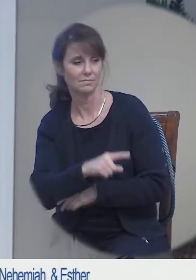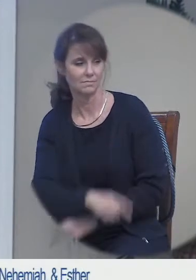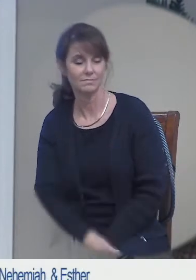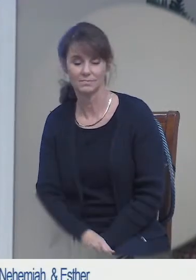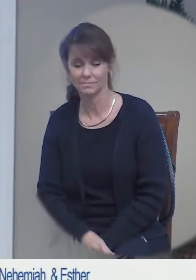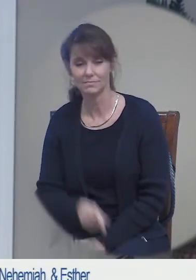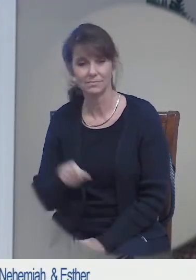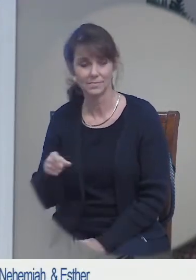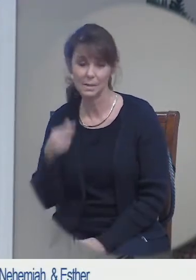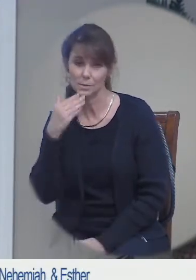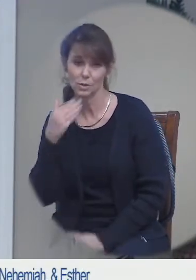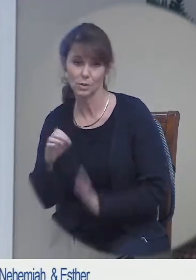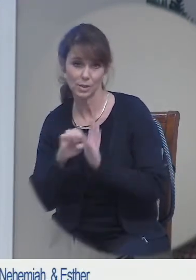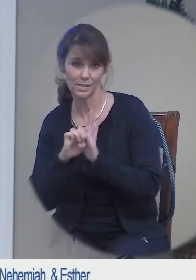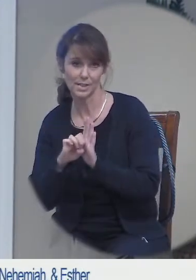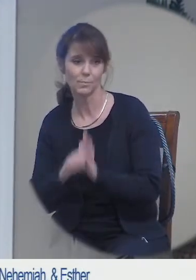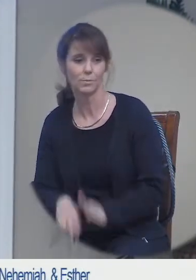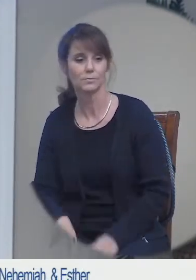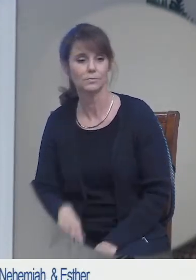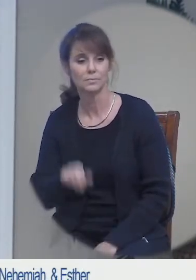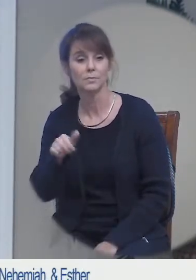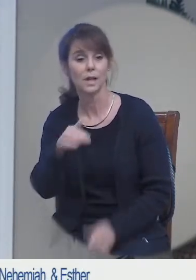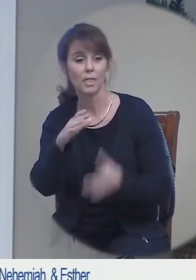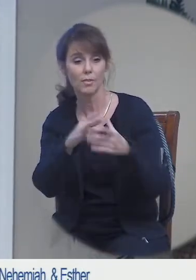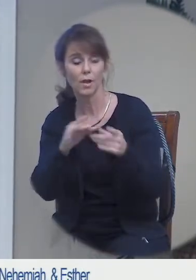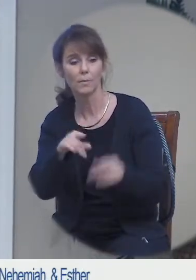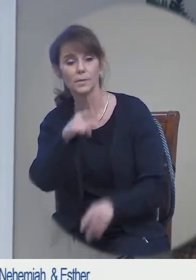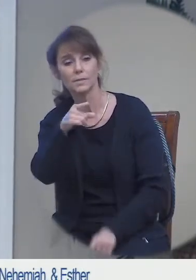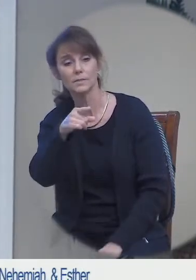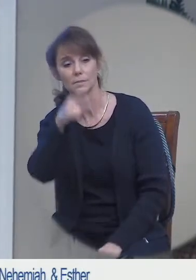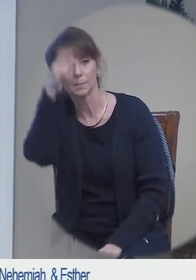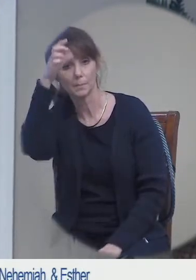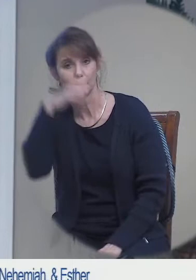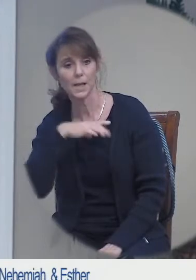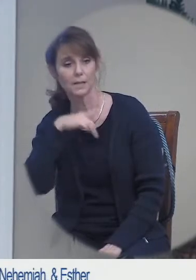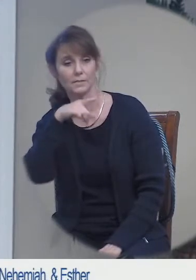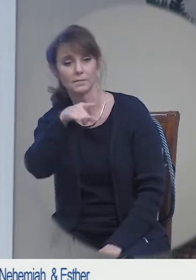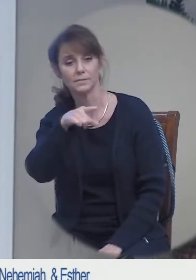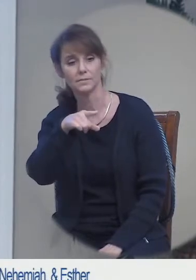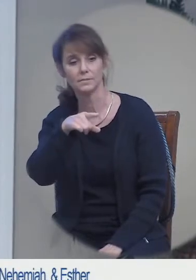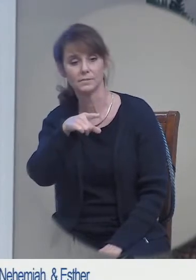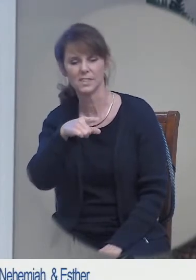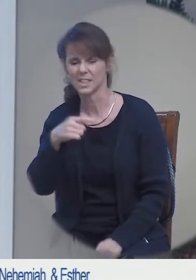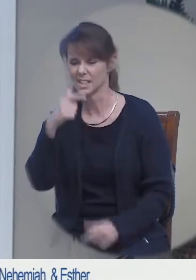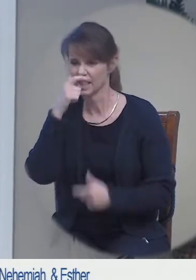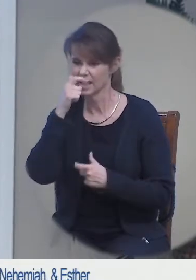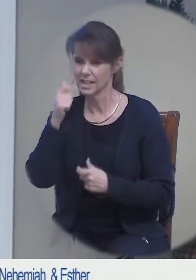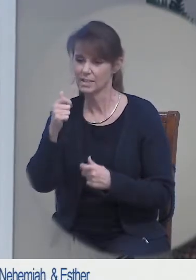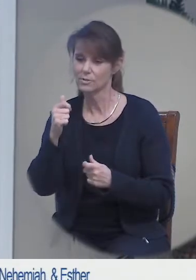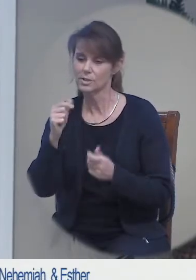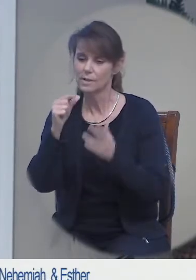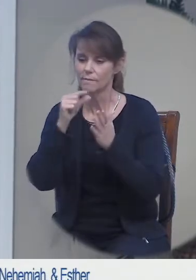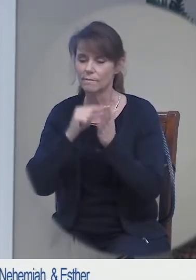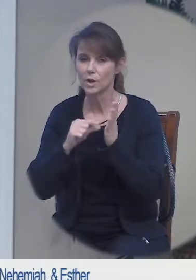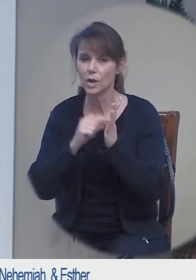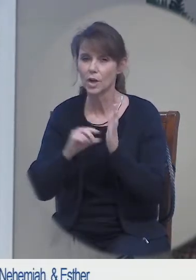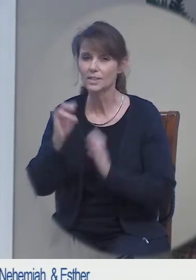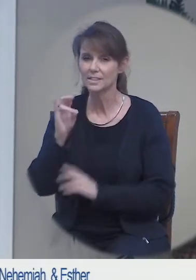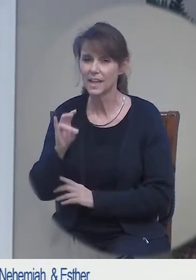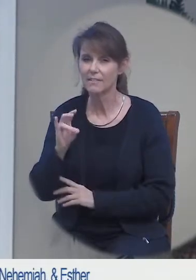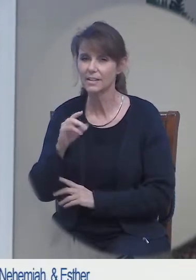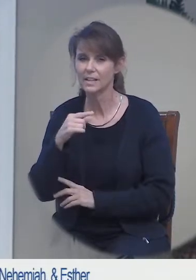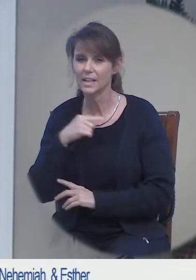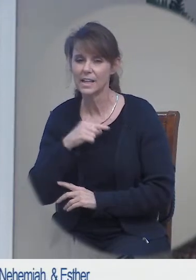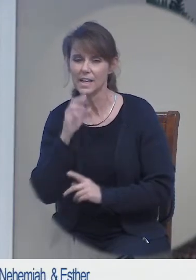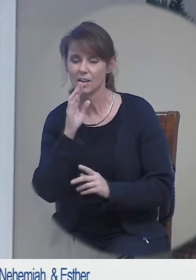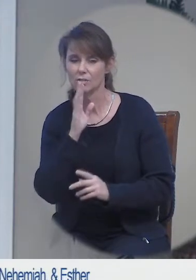Good point. Anybody else on chapter 5? Victor. I think it's interesting, verse 7, how he didn't just address everybody, the whole congregation,